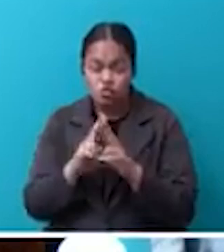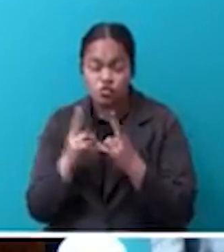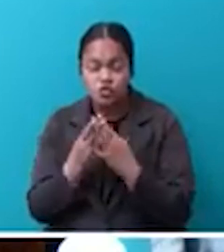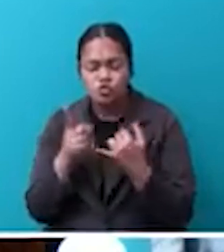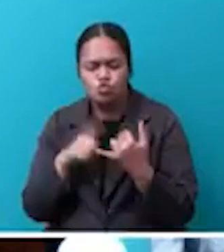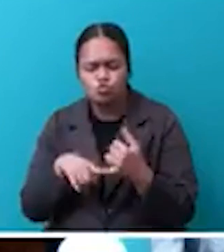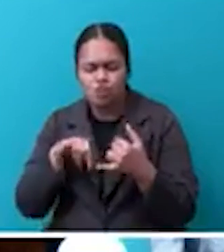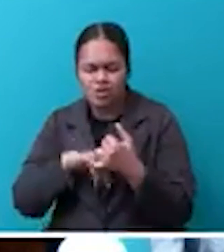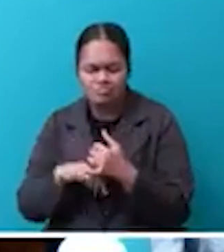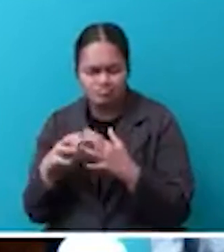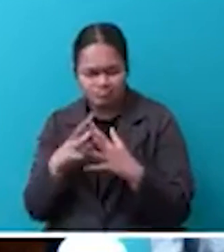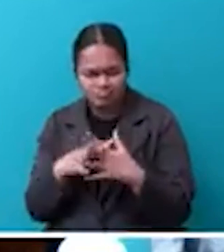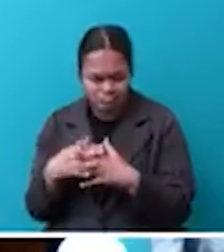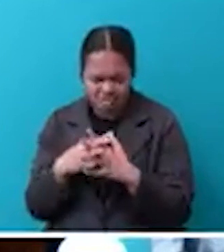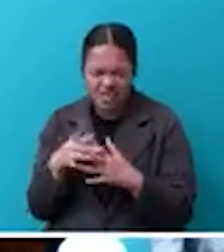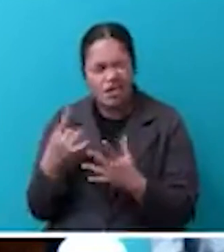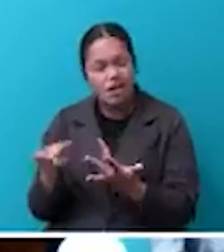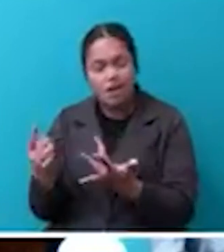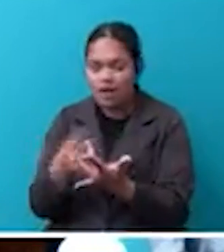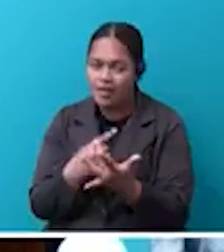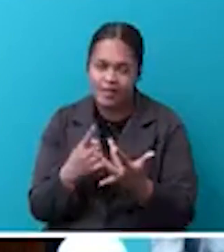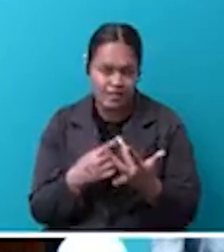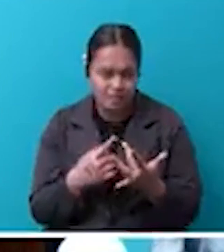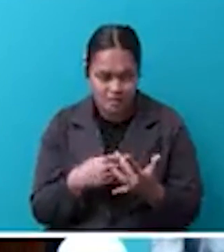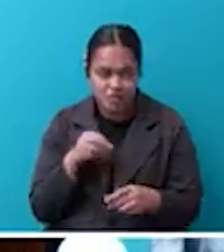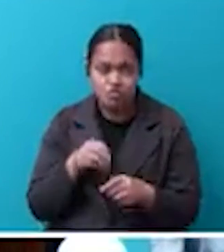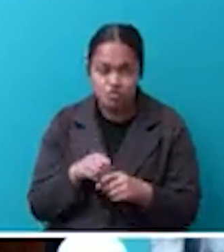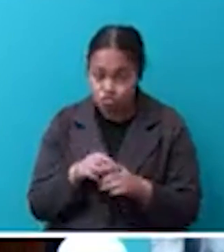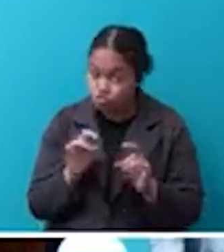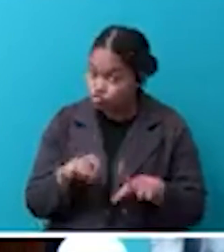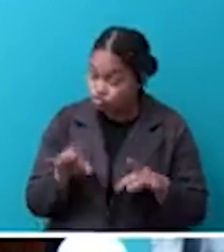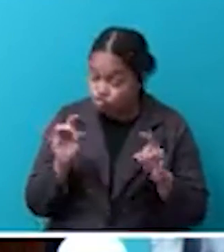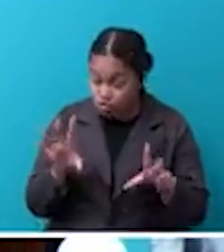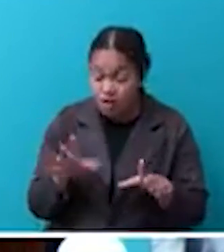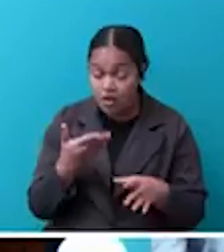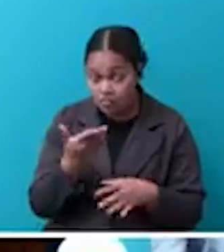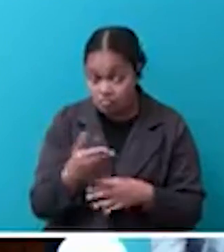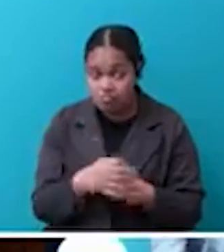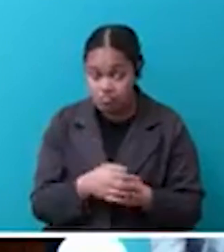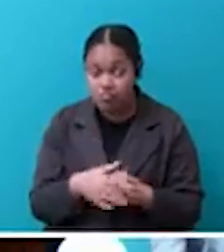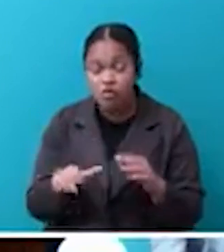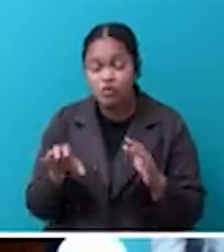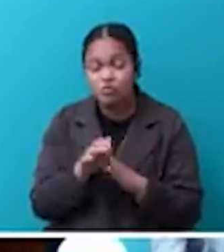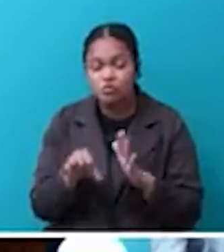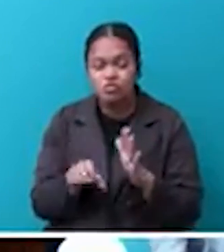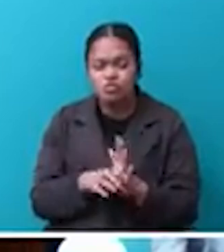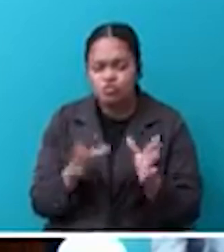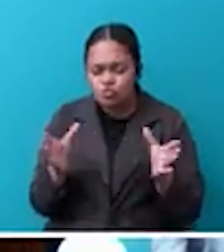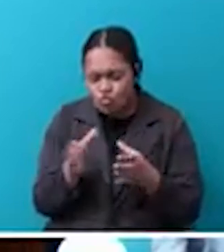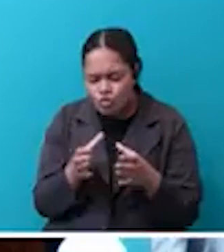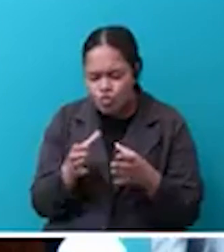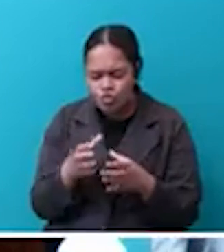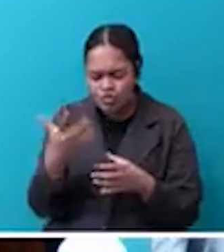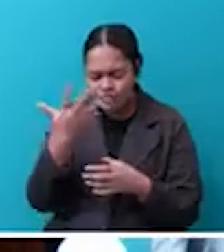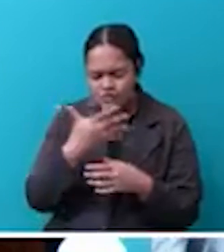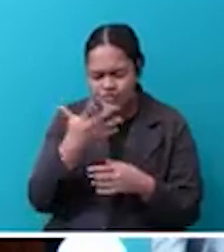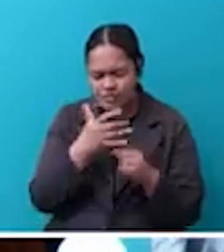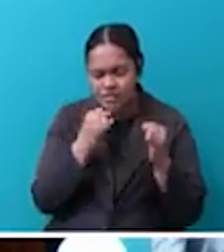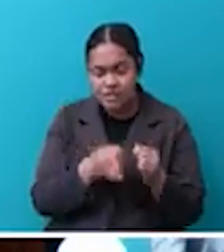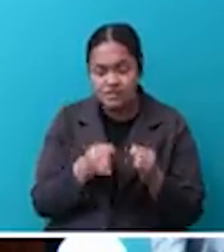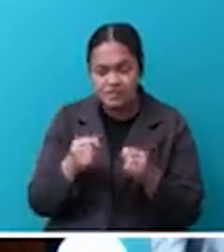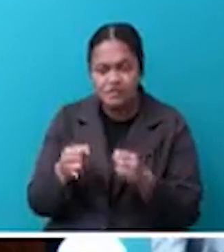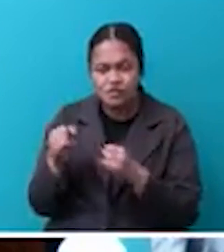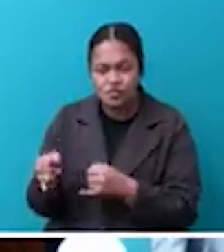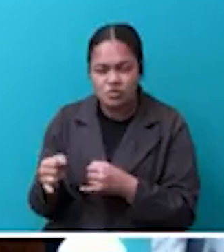and others, including Australia, constituted a small group of 15 individuals that in a